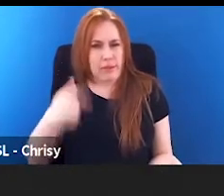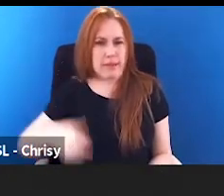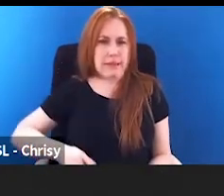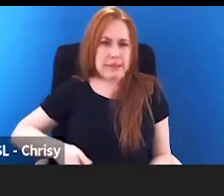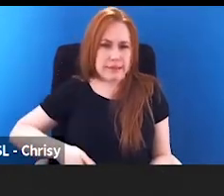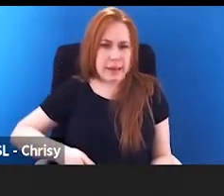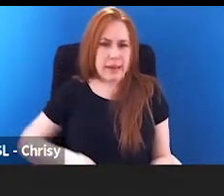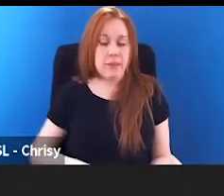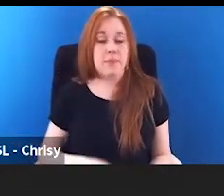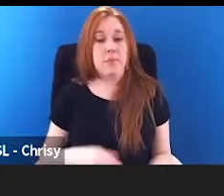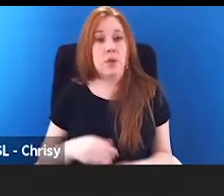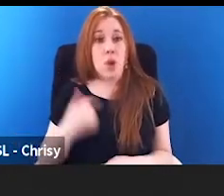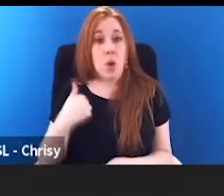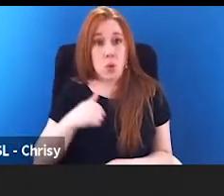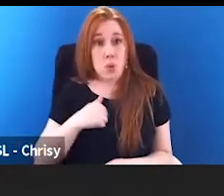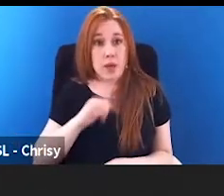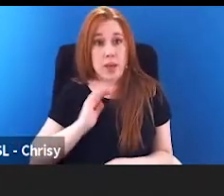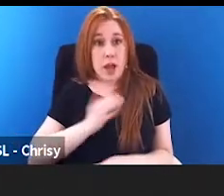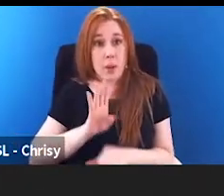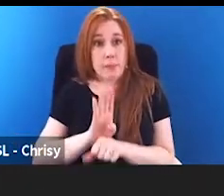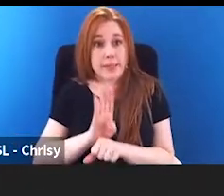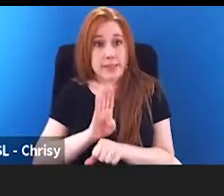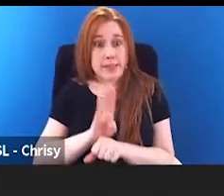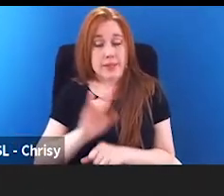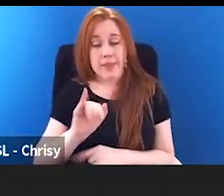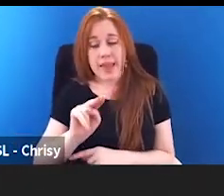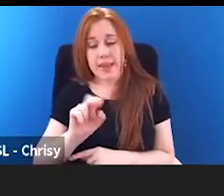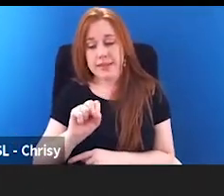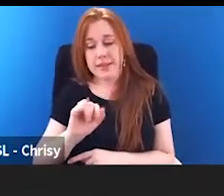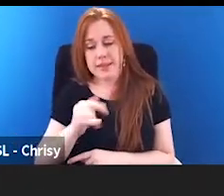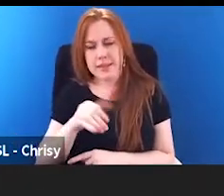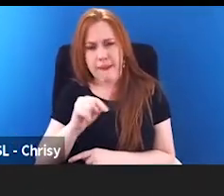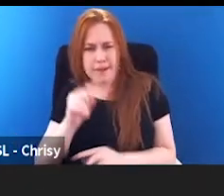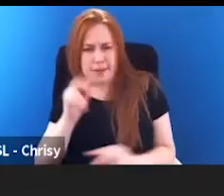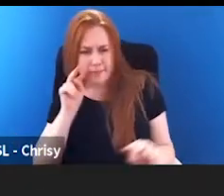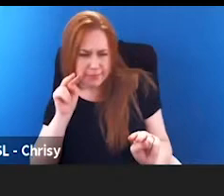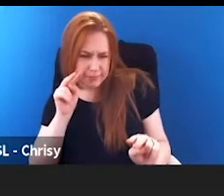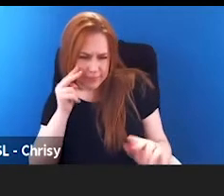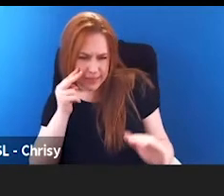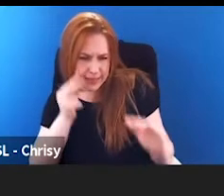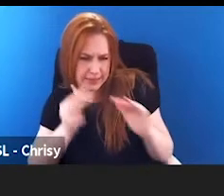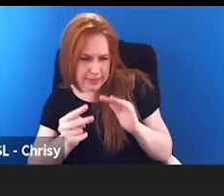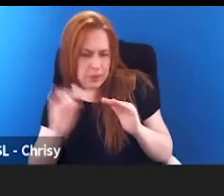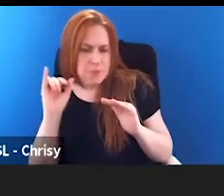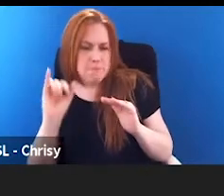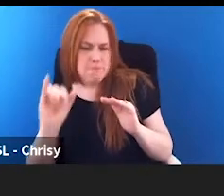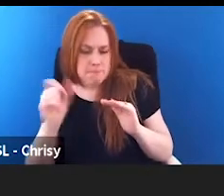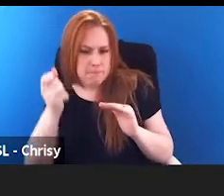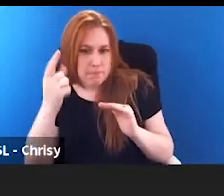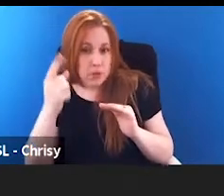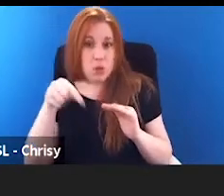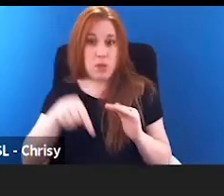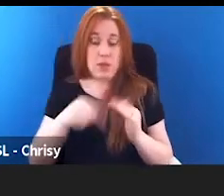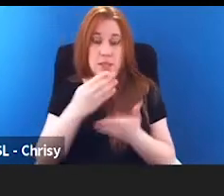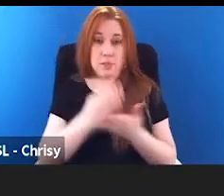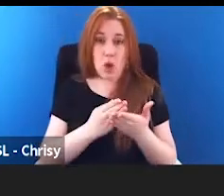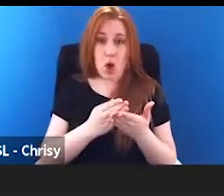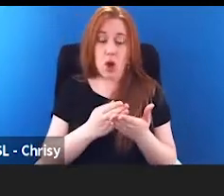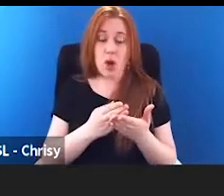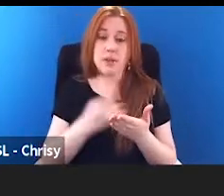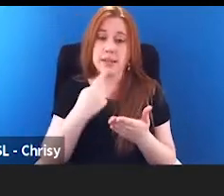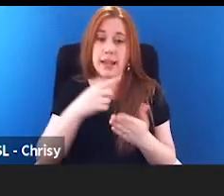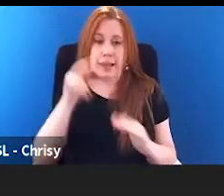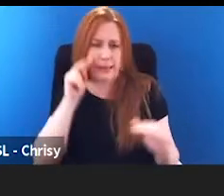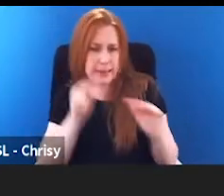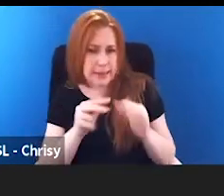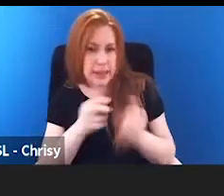And so we're in a business of insight. And so what we want to do is conclude this conversation or this wrap-up piece by saying that insight